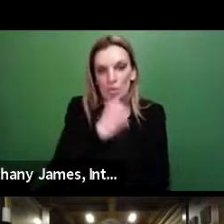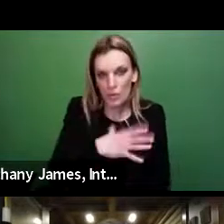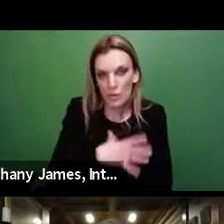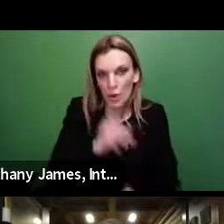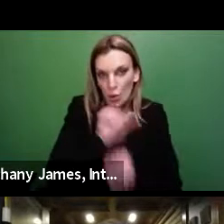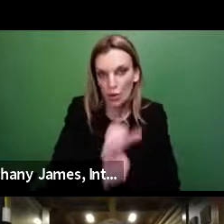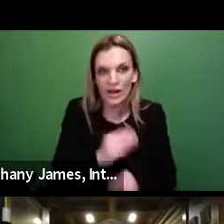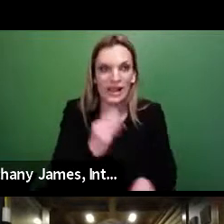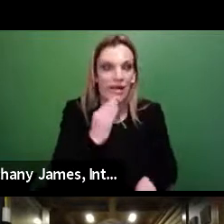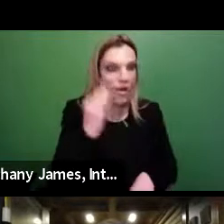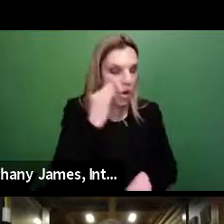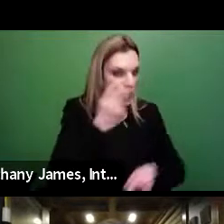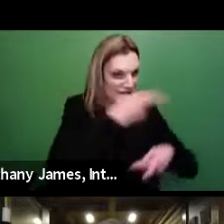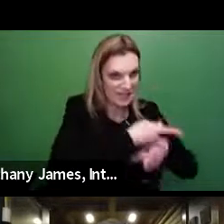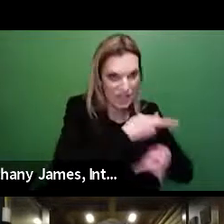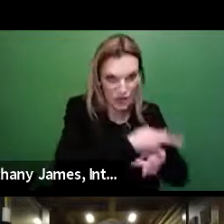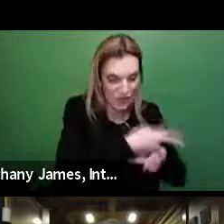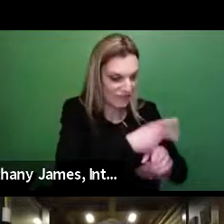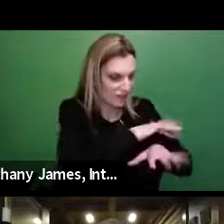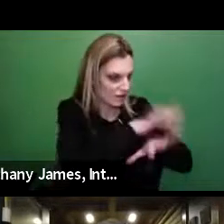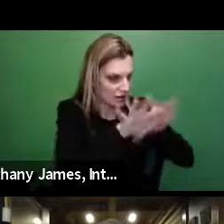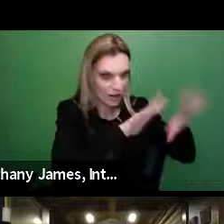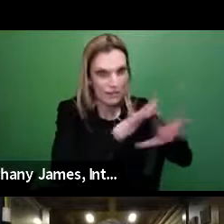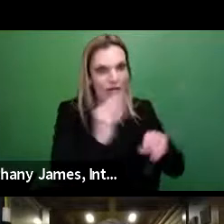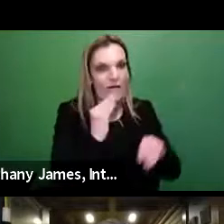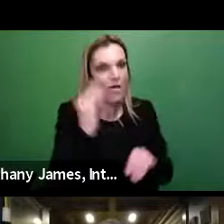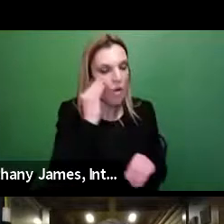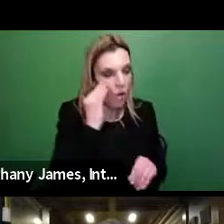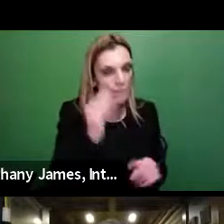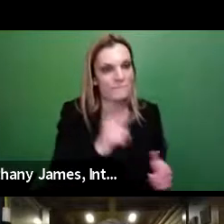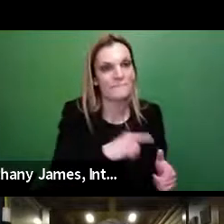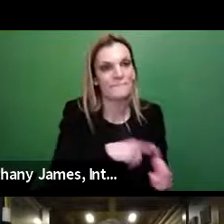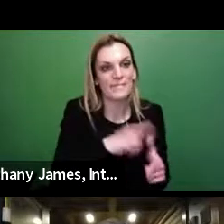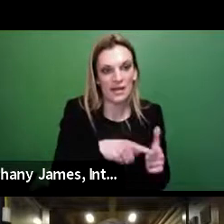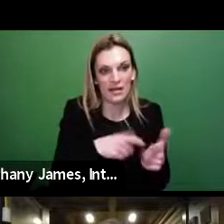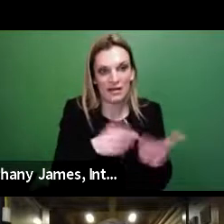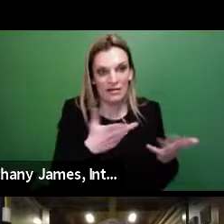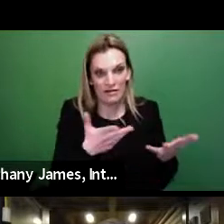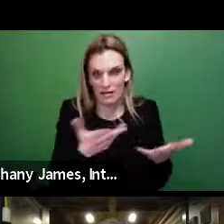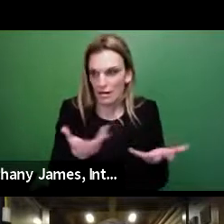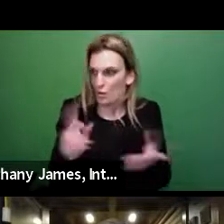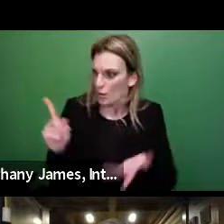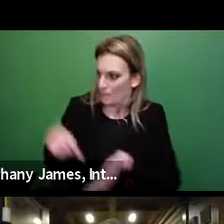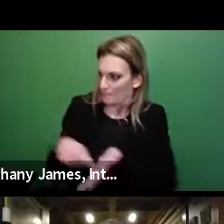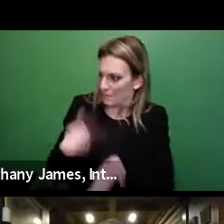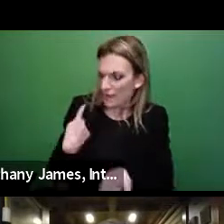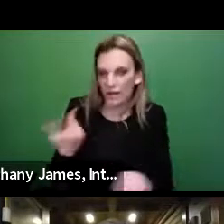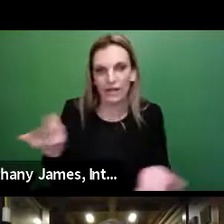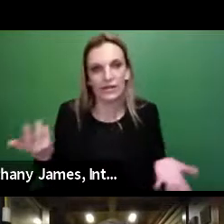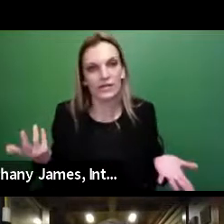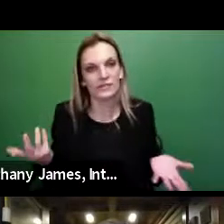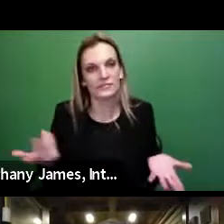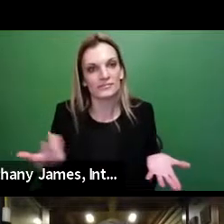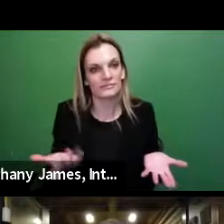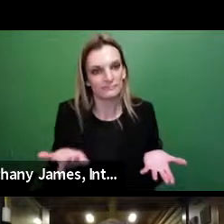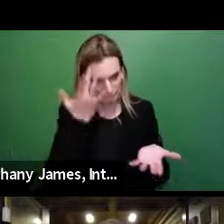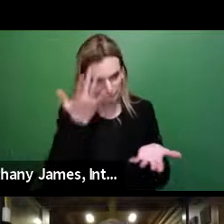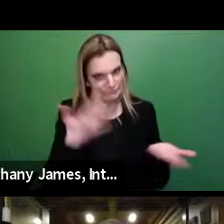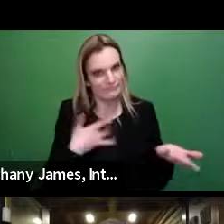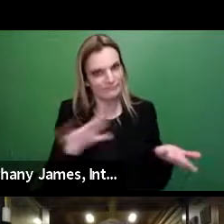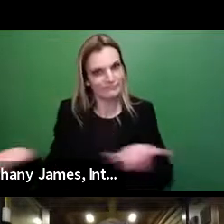in the house as caregivers, as, you know, they wear the multiple hats and actually get shortened on the pay end. So it